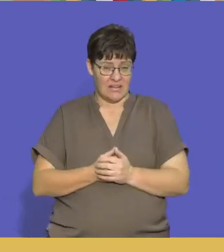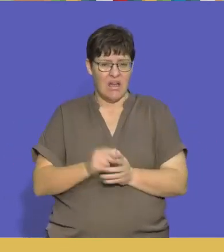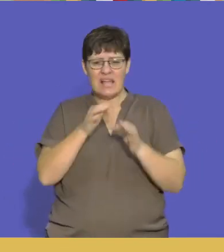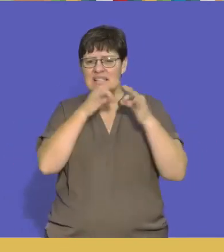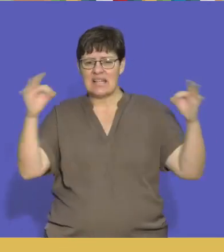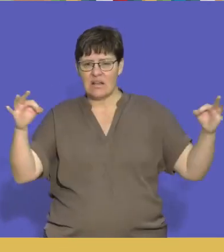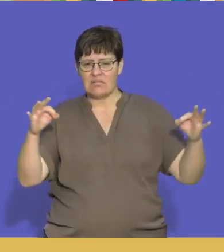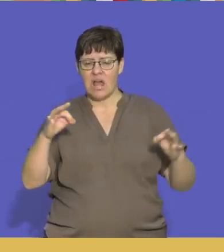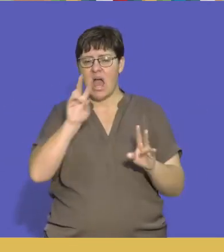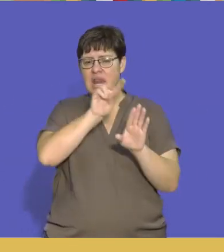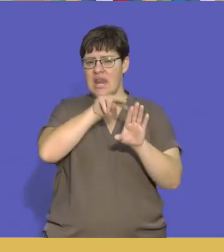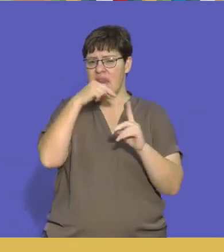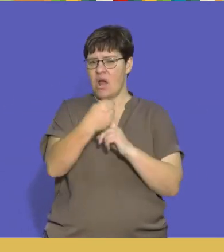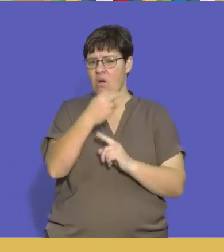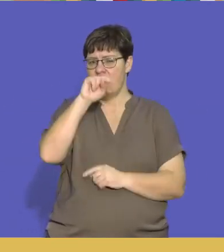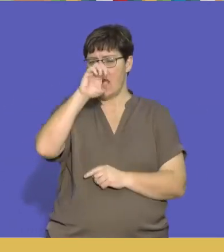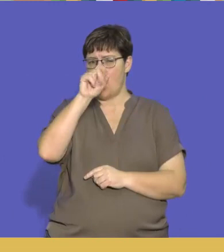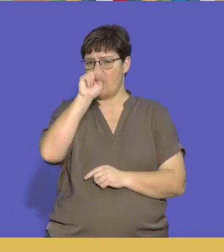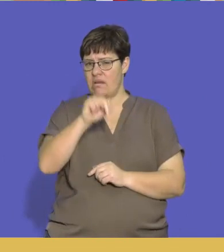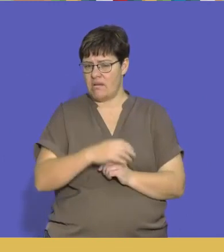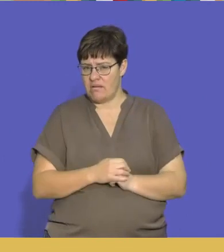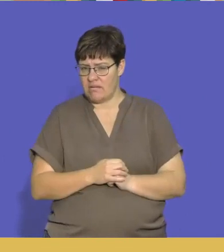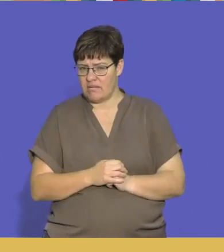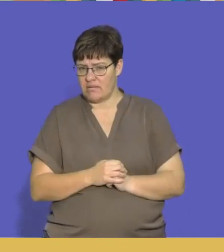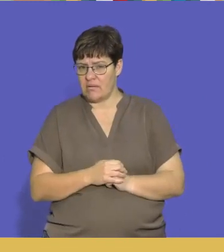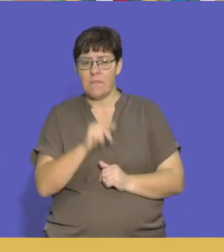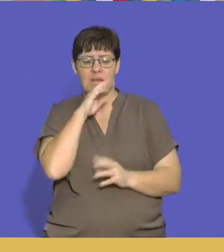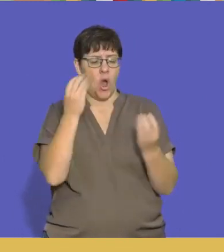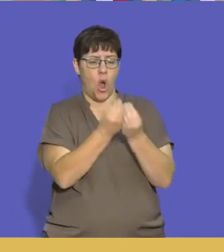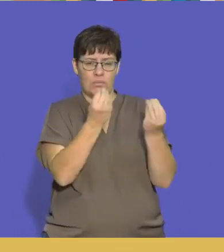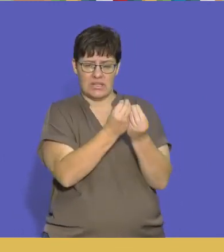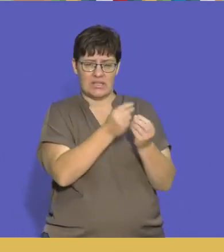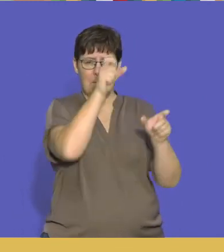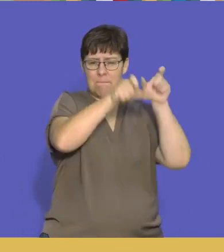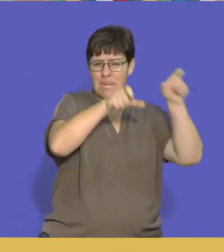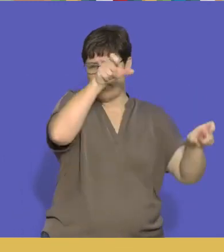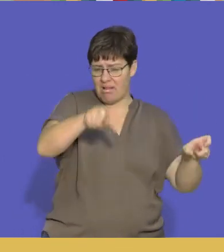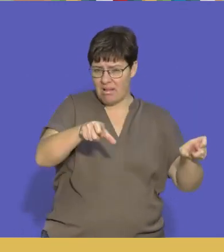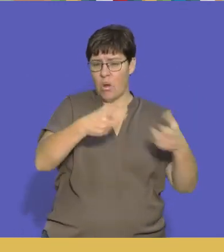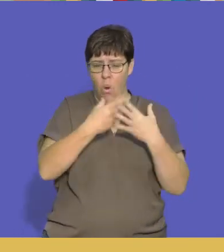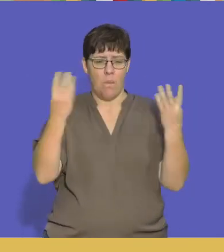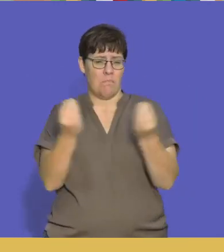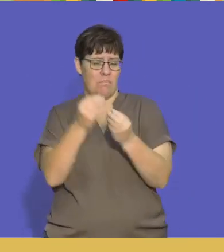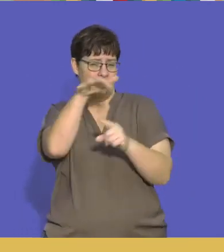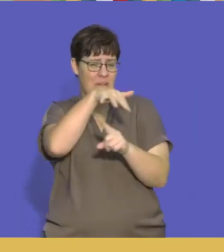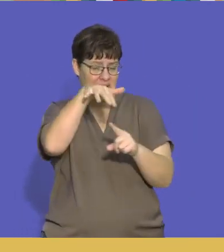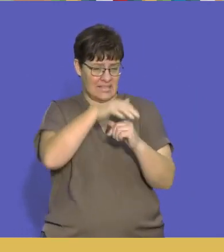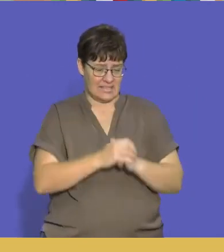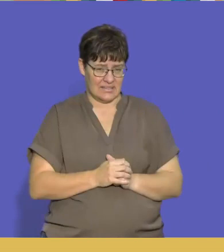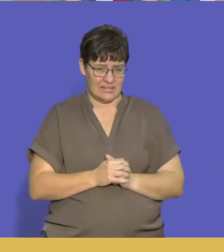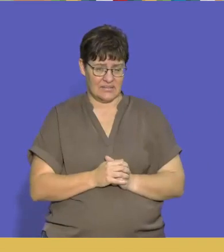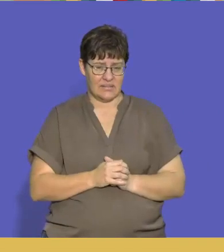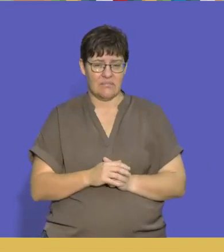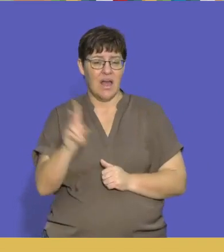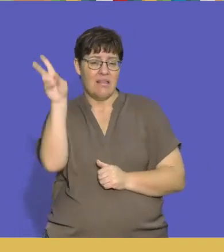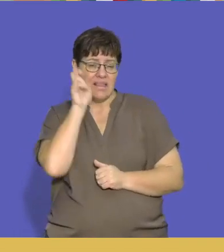in the sentence is the noun? Remember, nouns are objects, people, or places. Listen